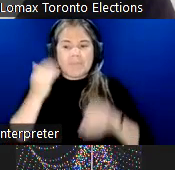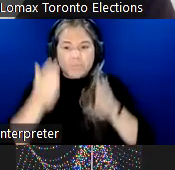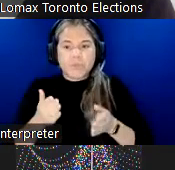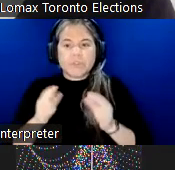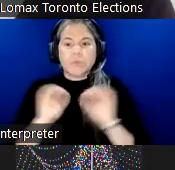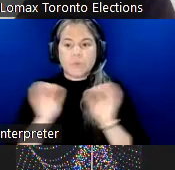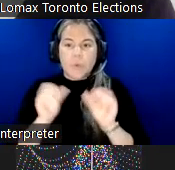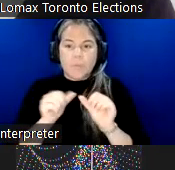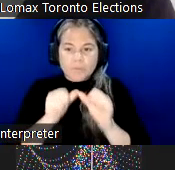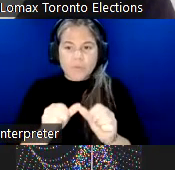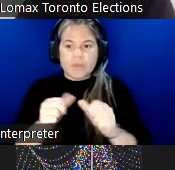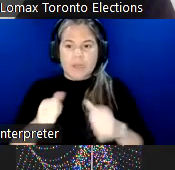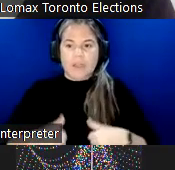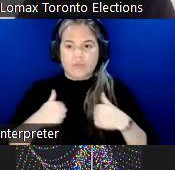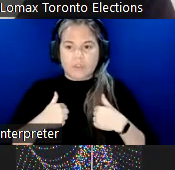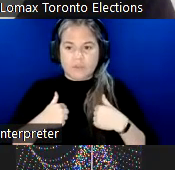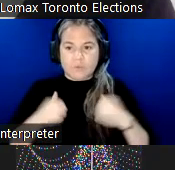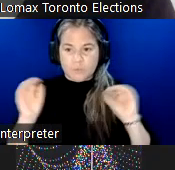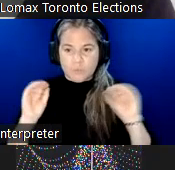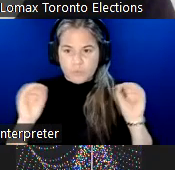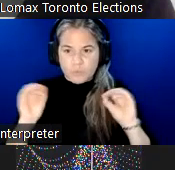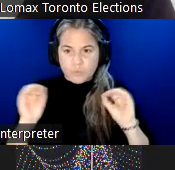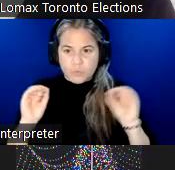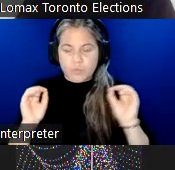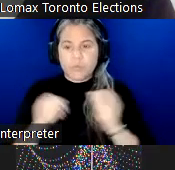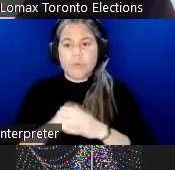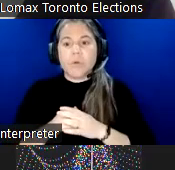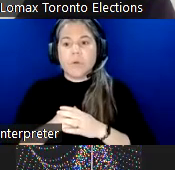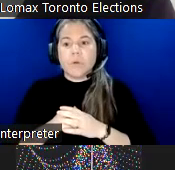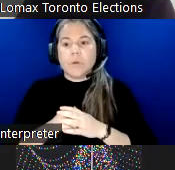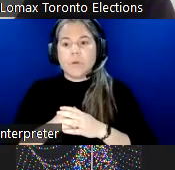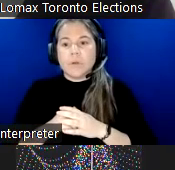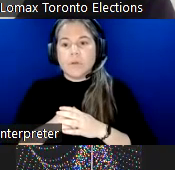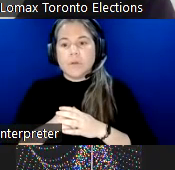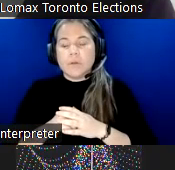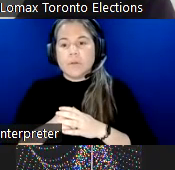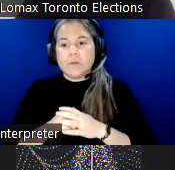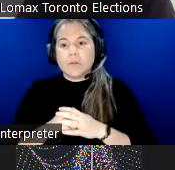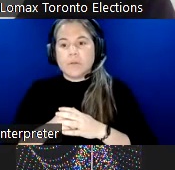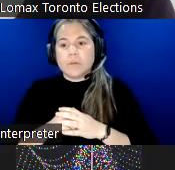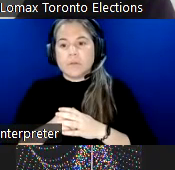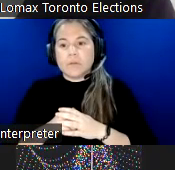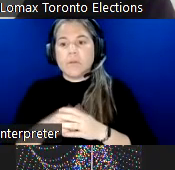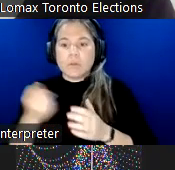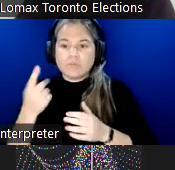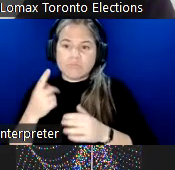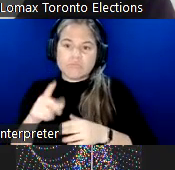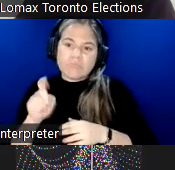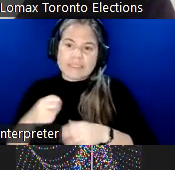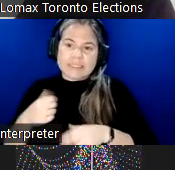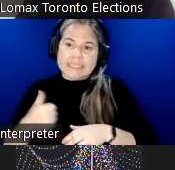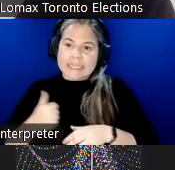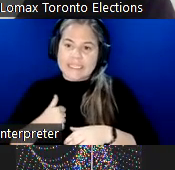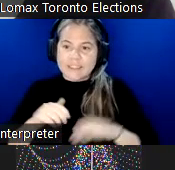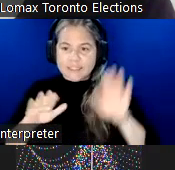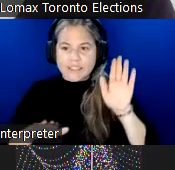the condition for vote to cast the vote is should be a Canadian citizen. Any Canadian